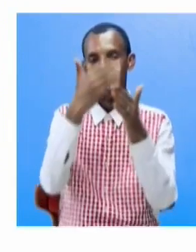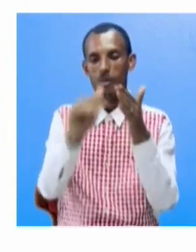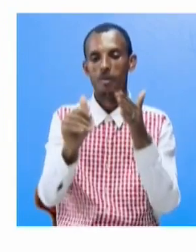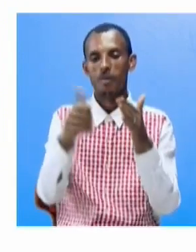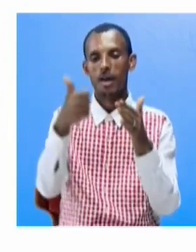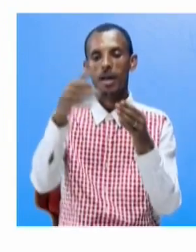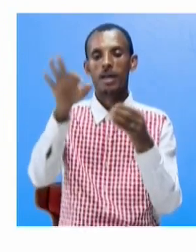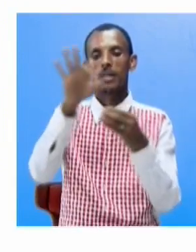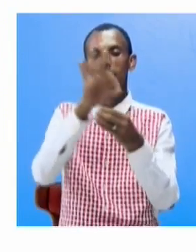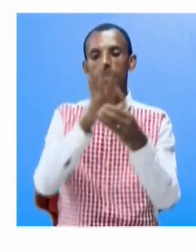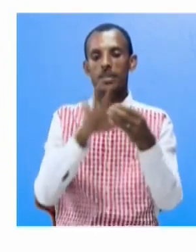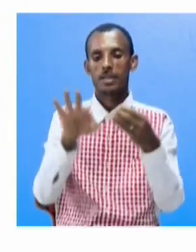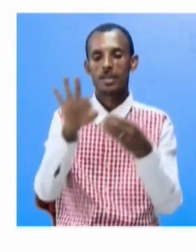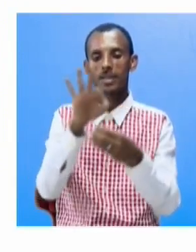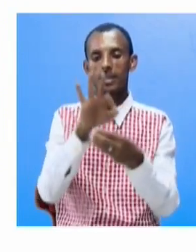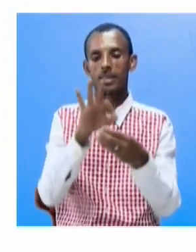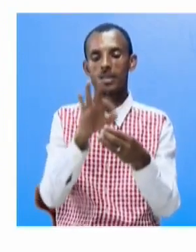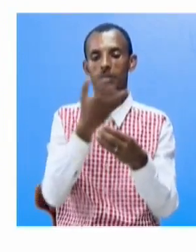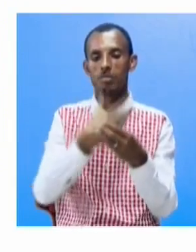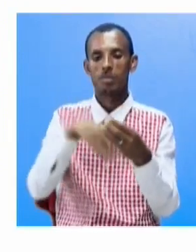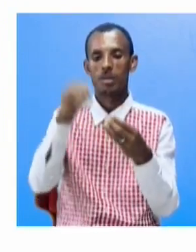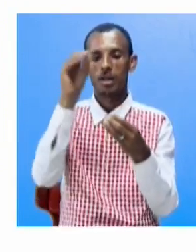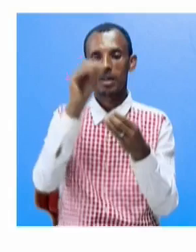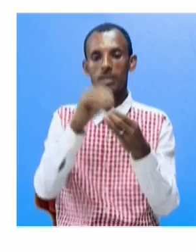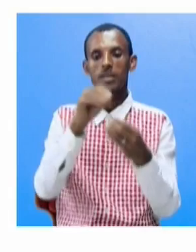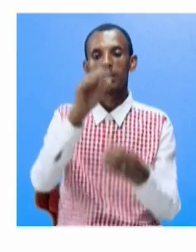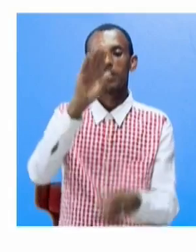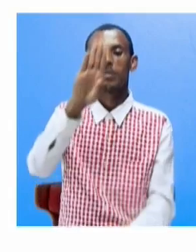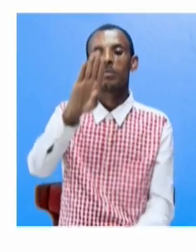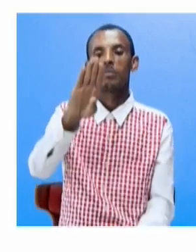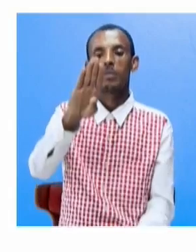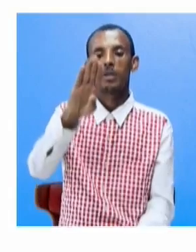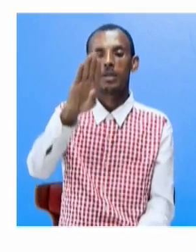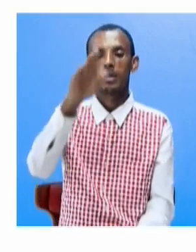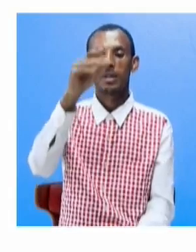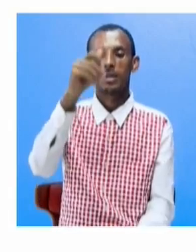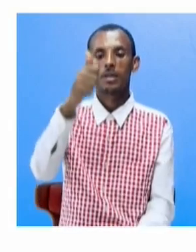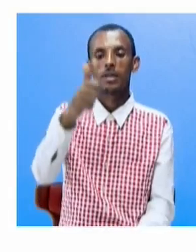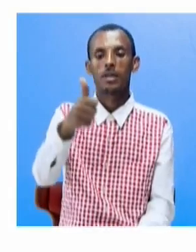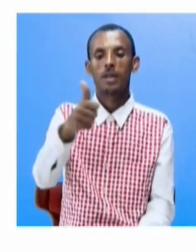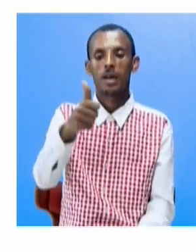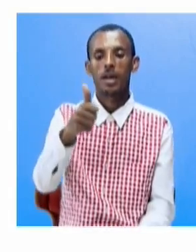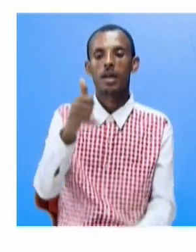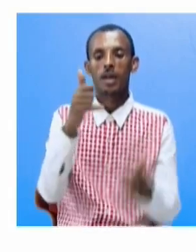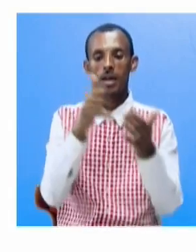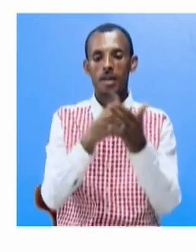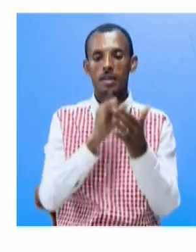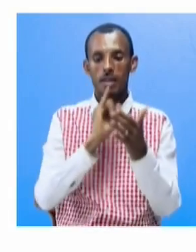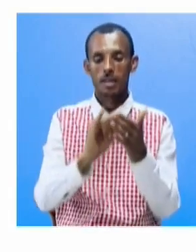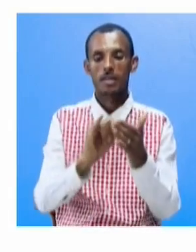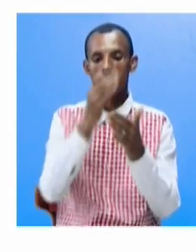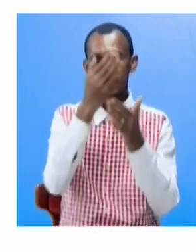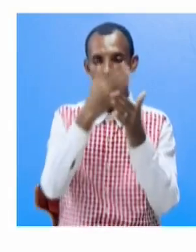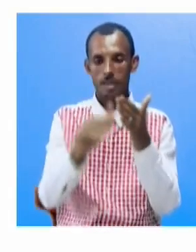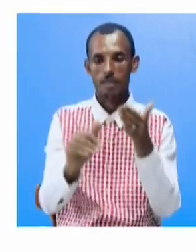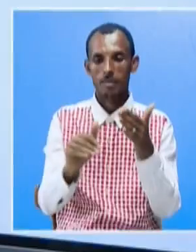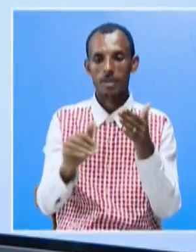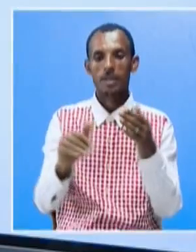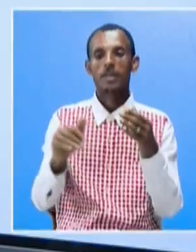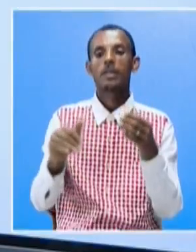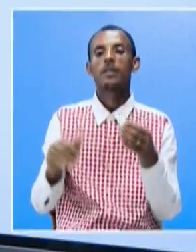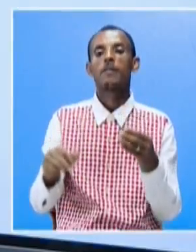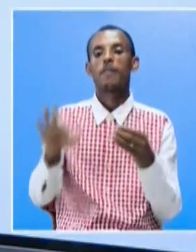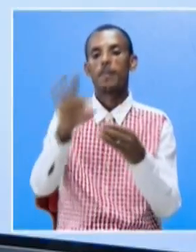mean, plus BA. BA is this semicircle, arc BA.